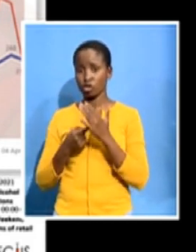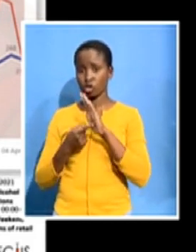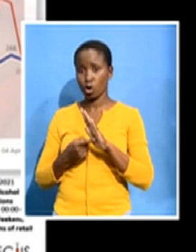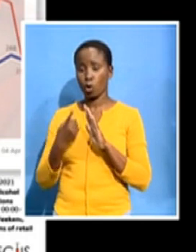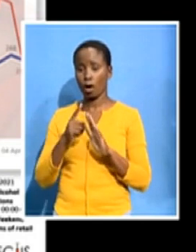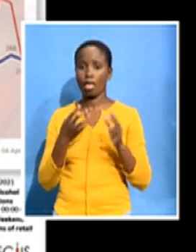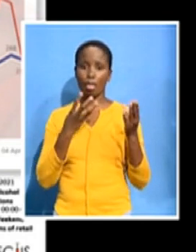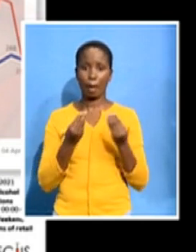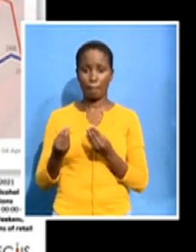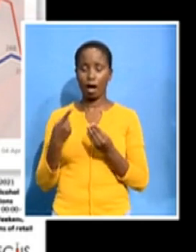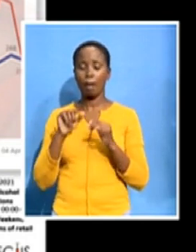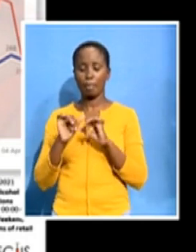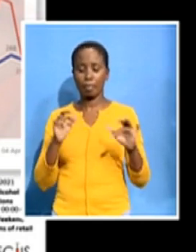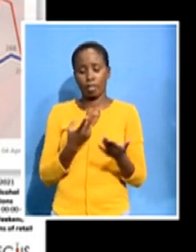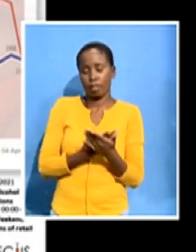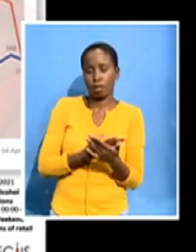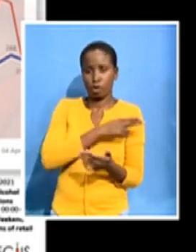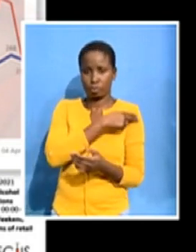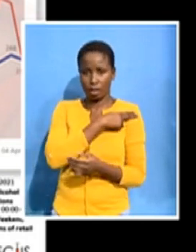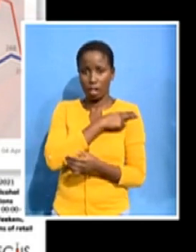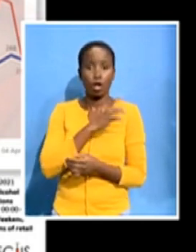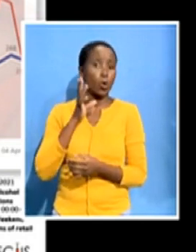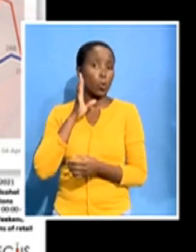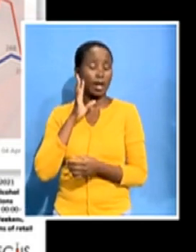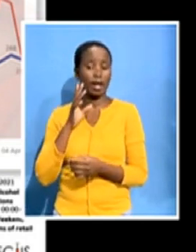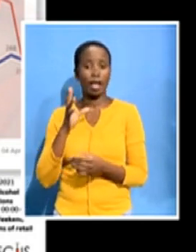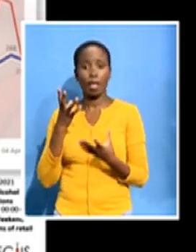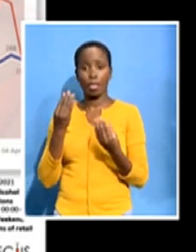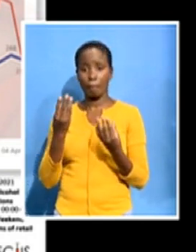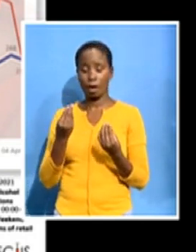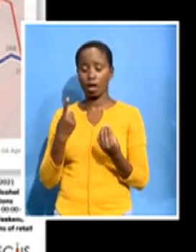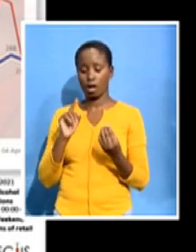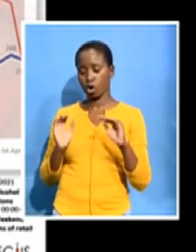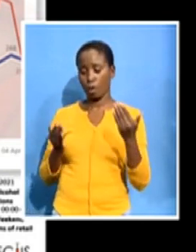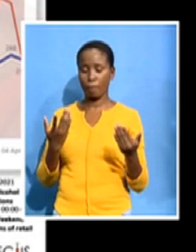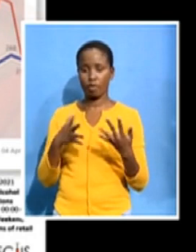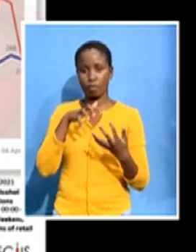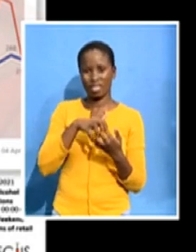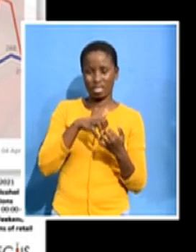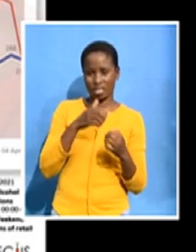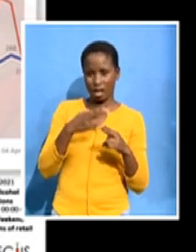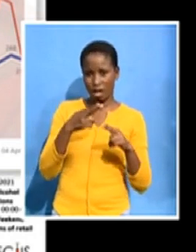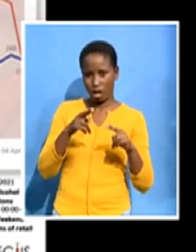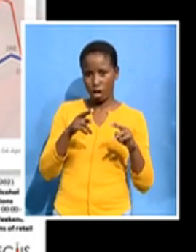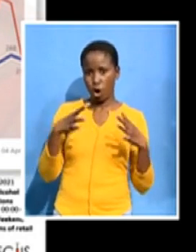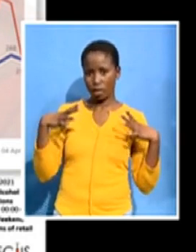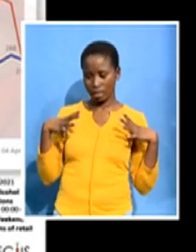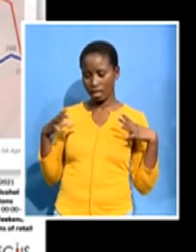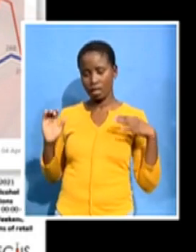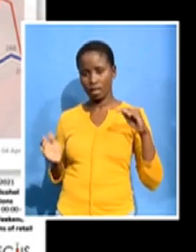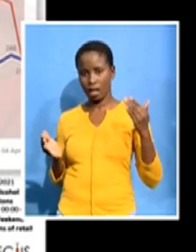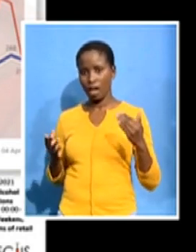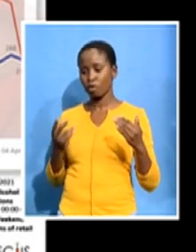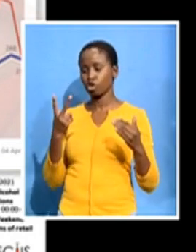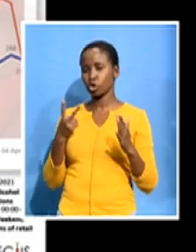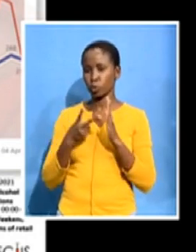compare that Easter peak, it is significantly lower than the 2 weekends before we had. So relative